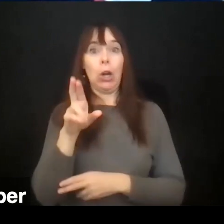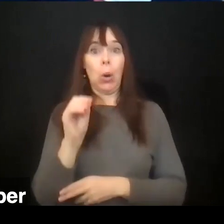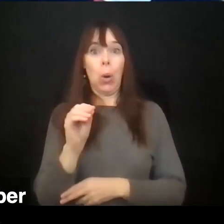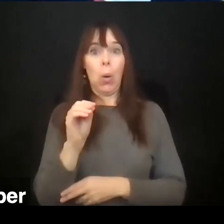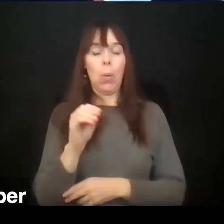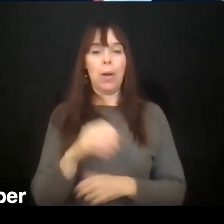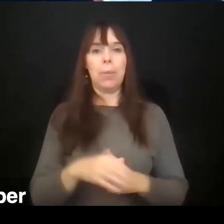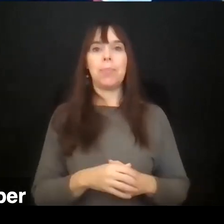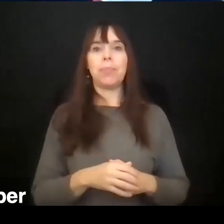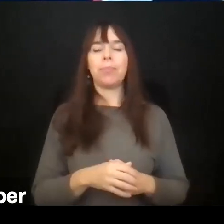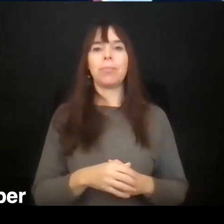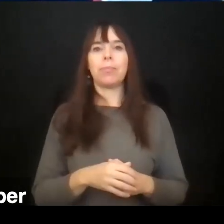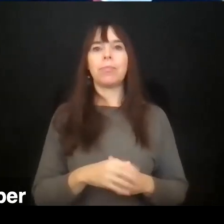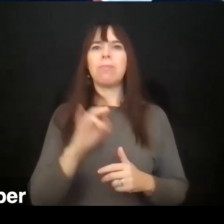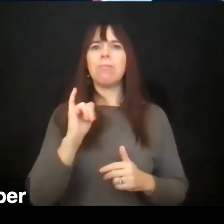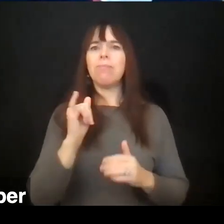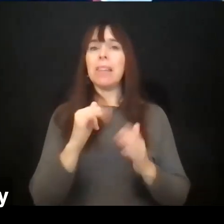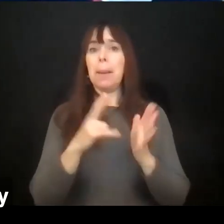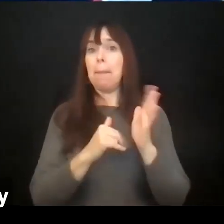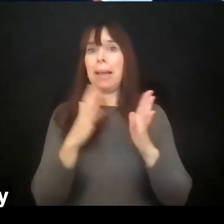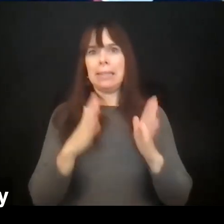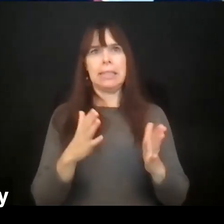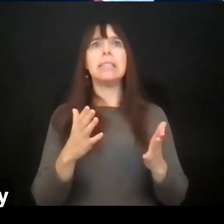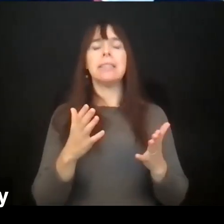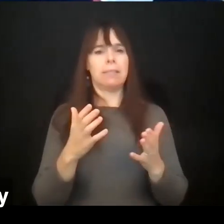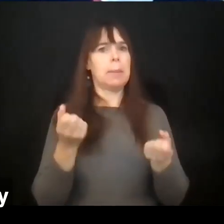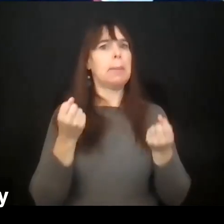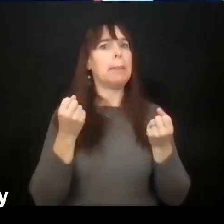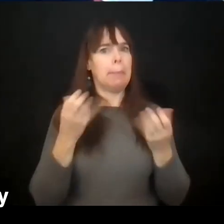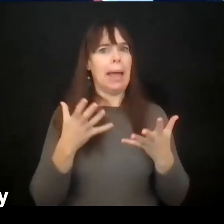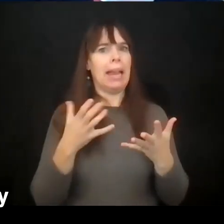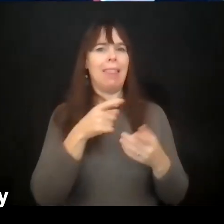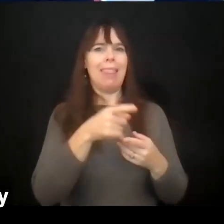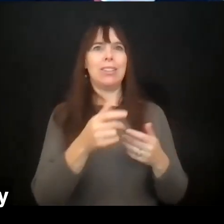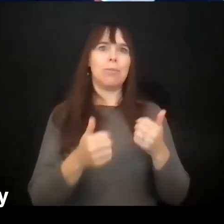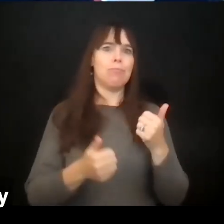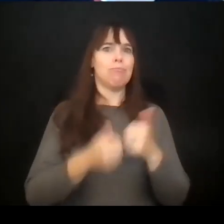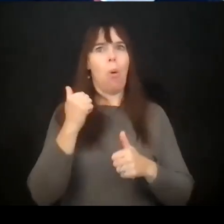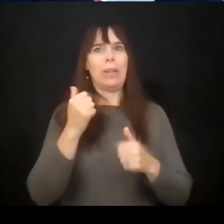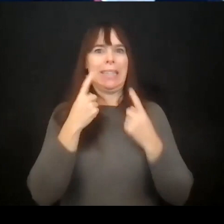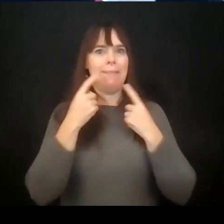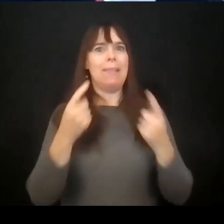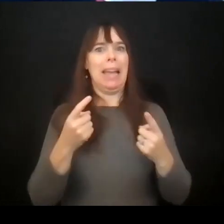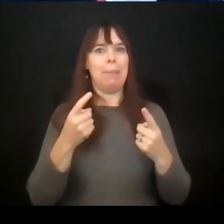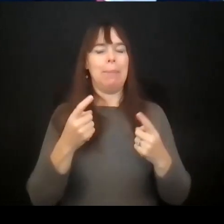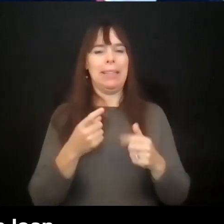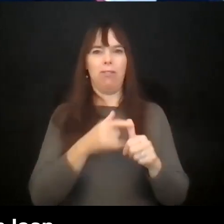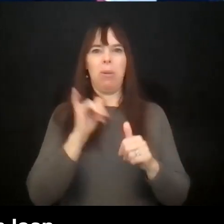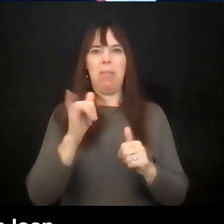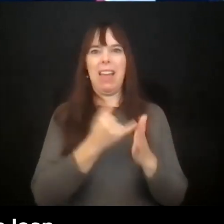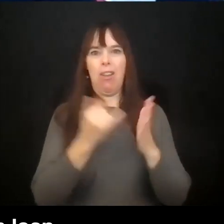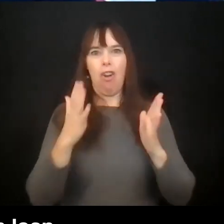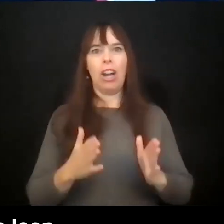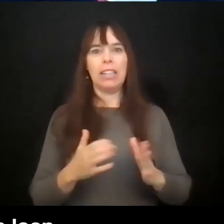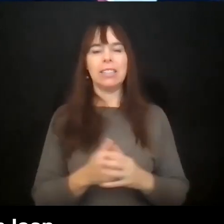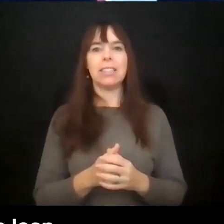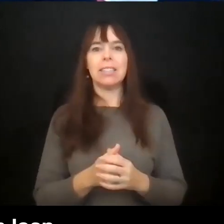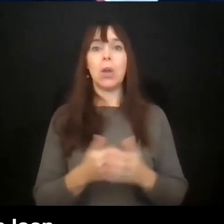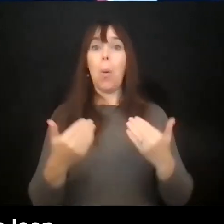Artemisia did a number of these paintings, and this is probably her finest work. We have